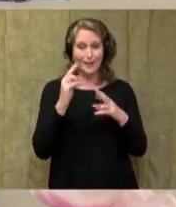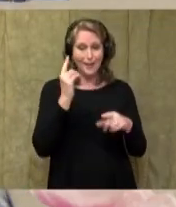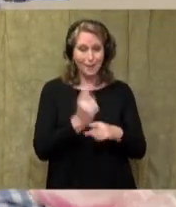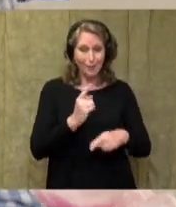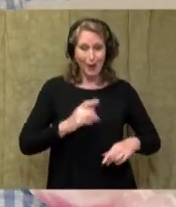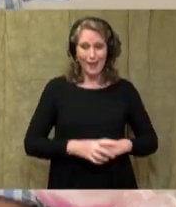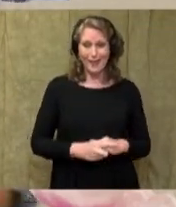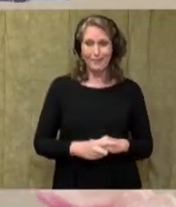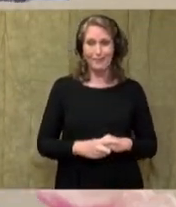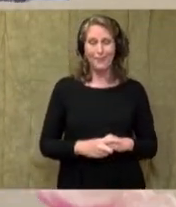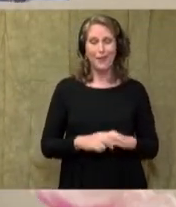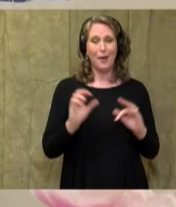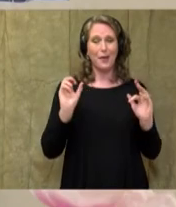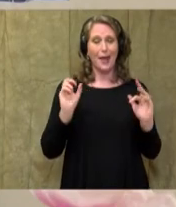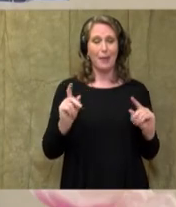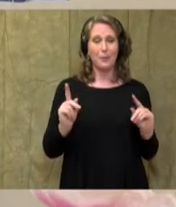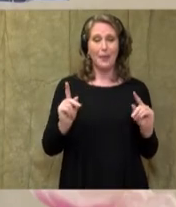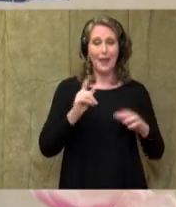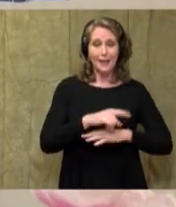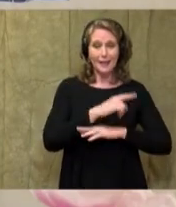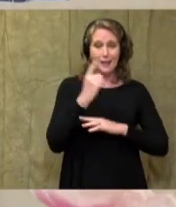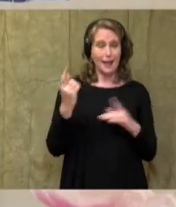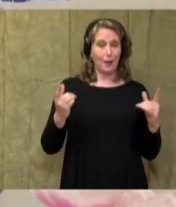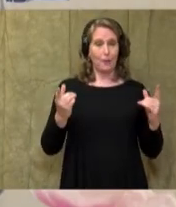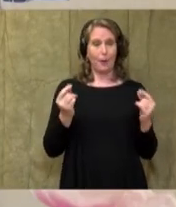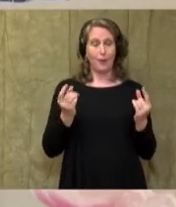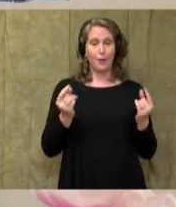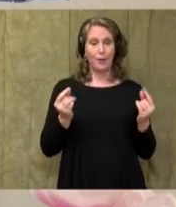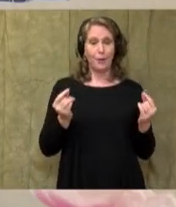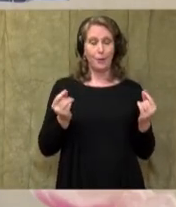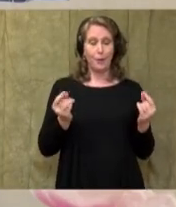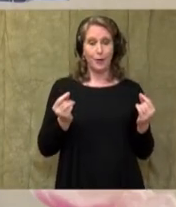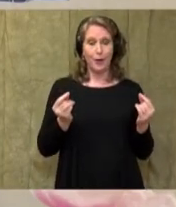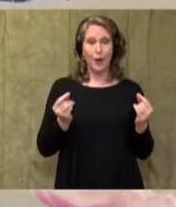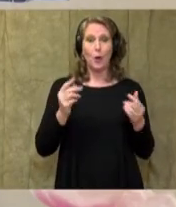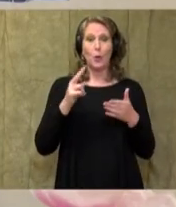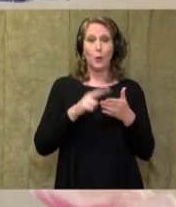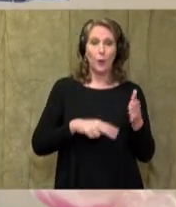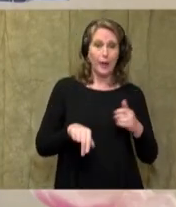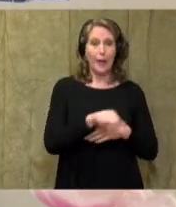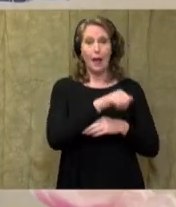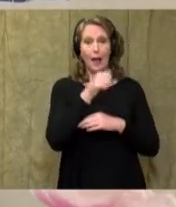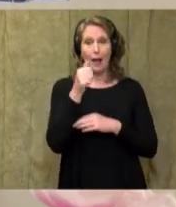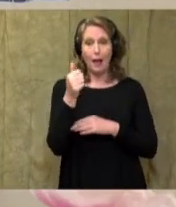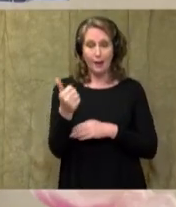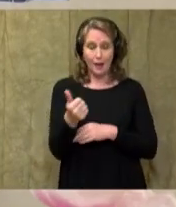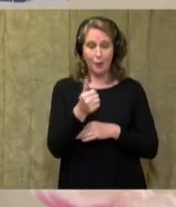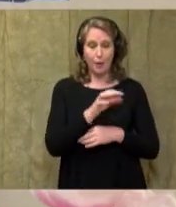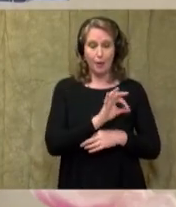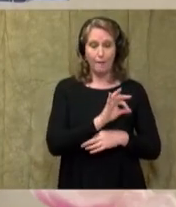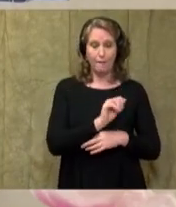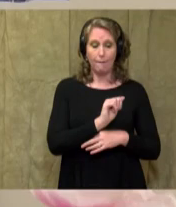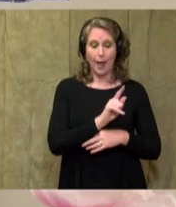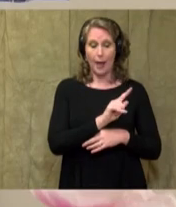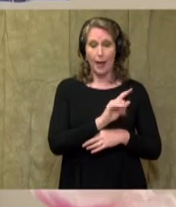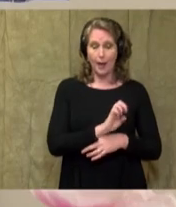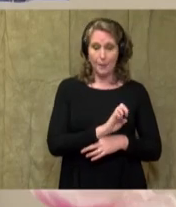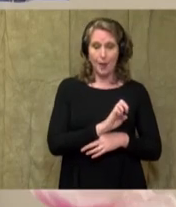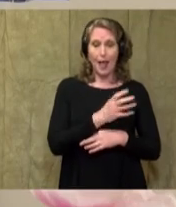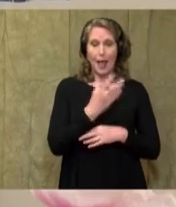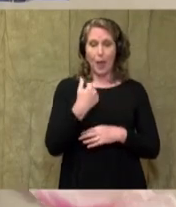right. All right, so today what we're going to do is we are going to read another fable. And we're